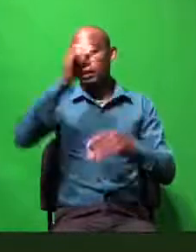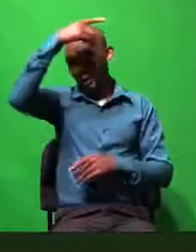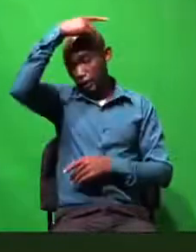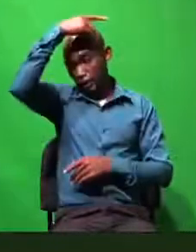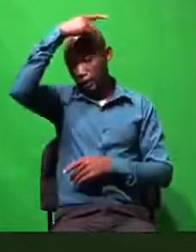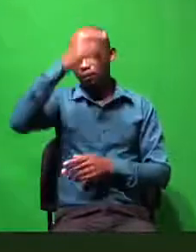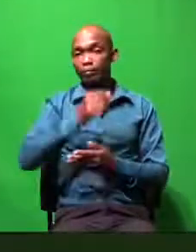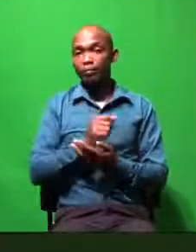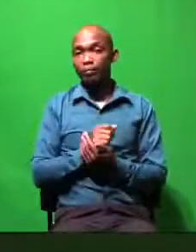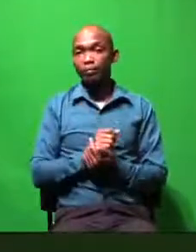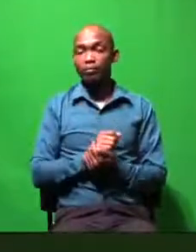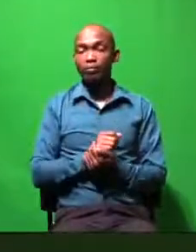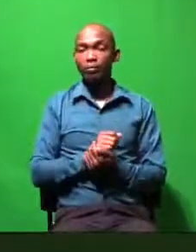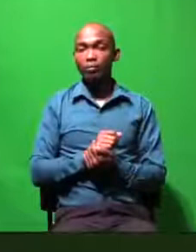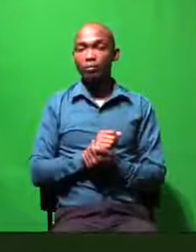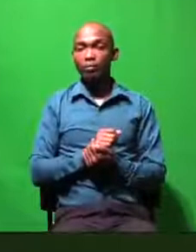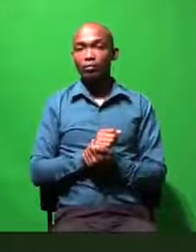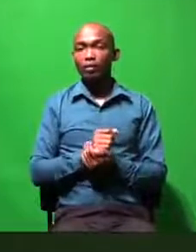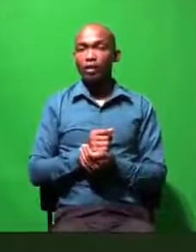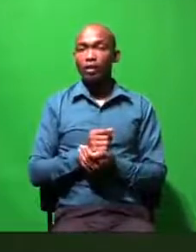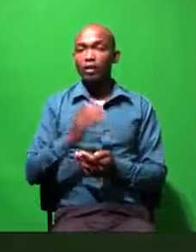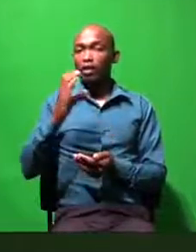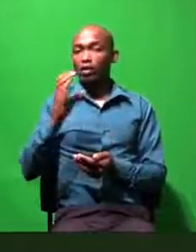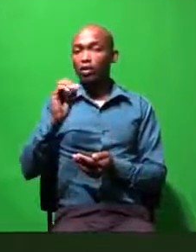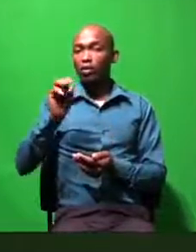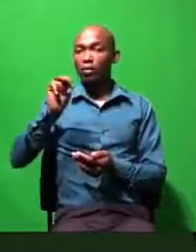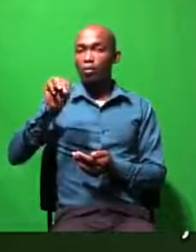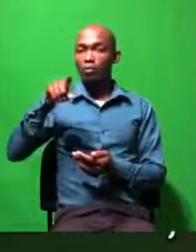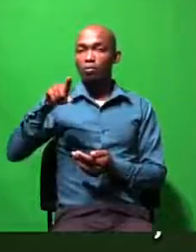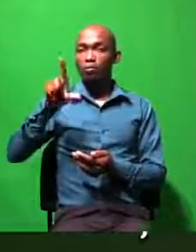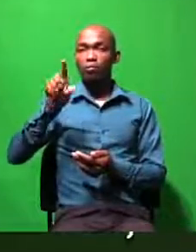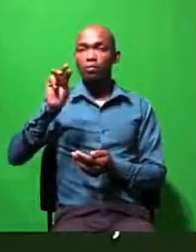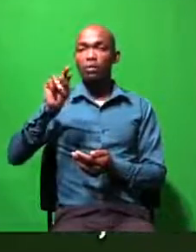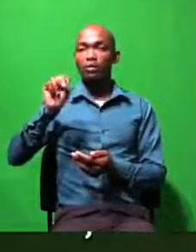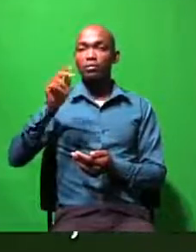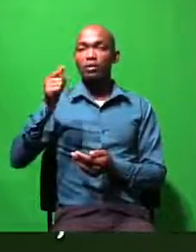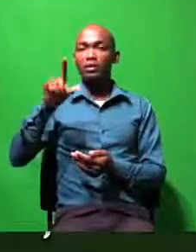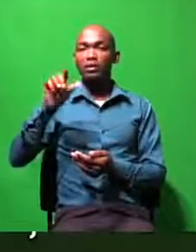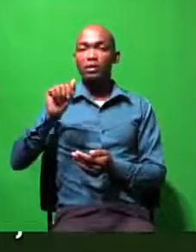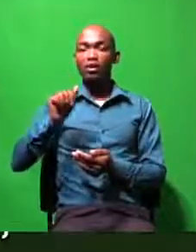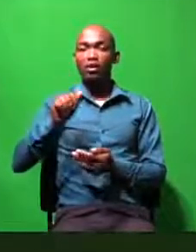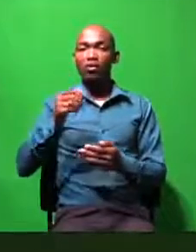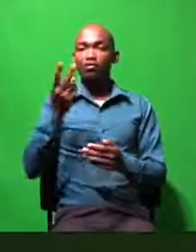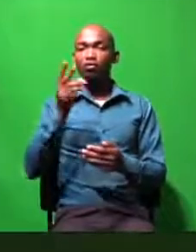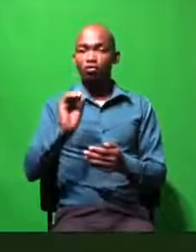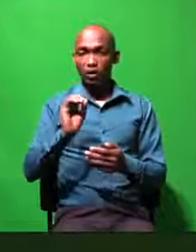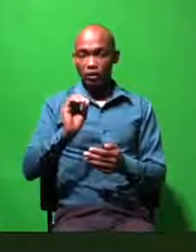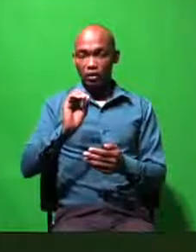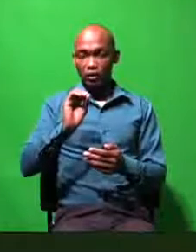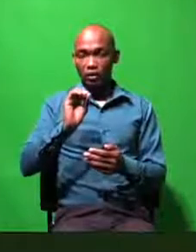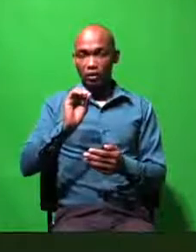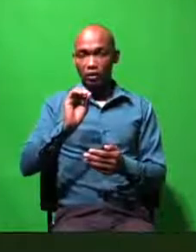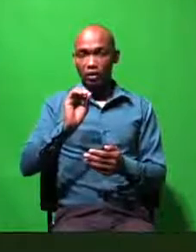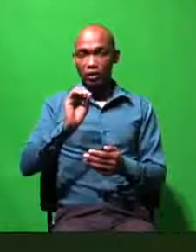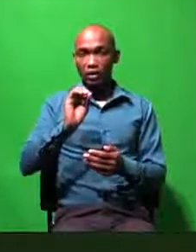complement of 20 degrees. It means there is an angle, when added